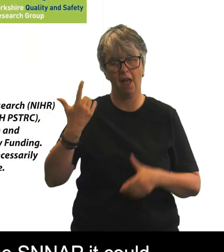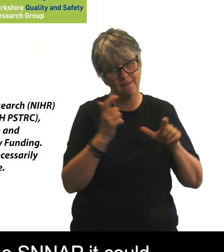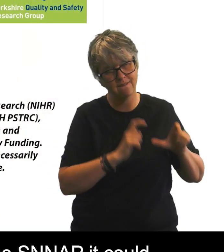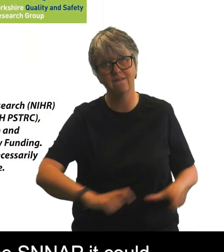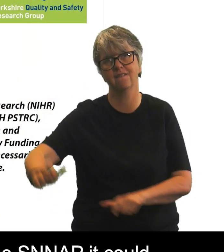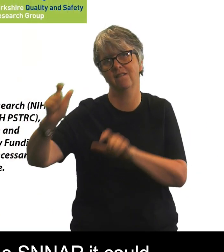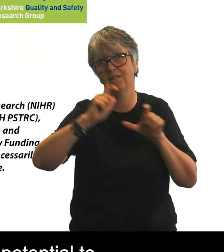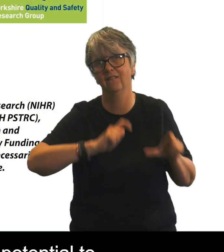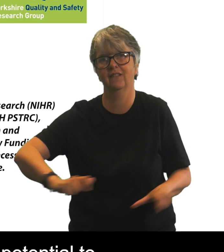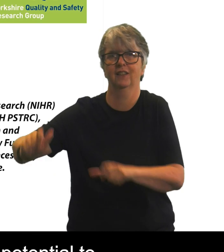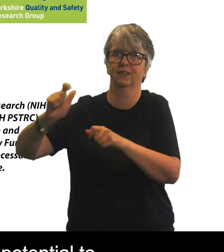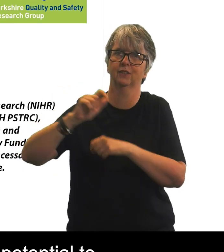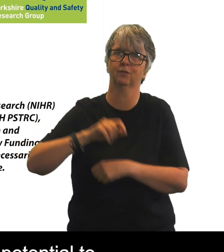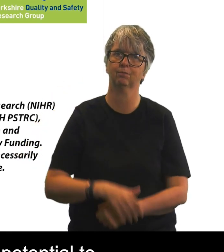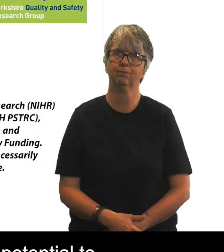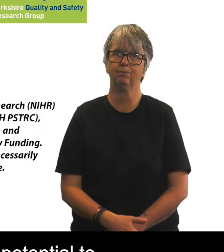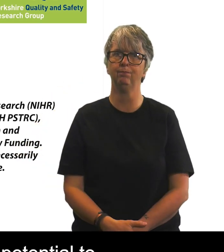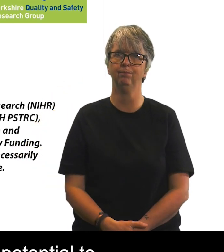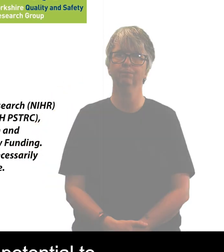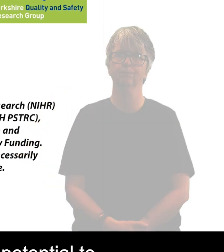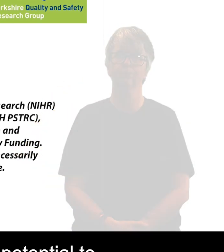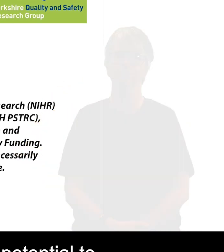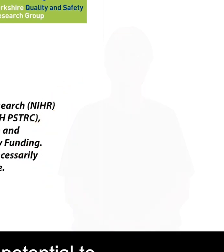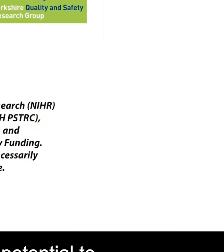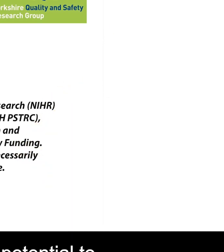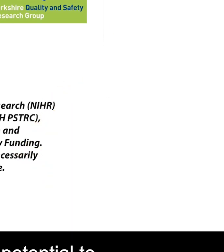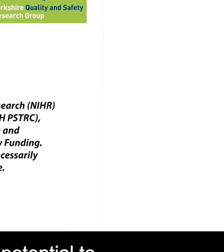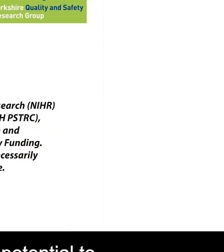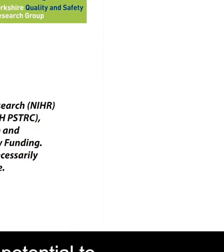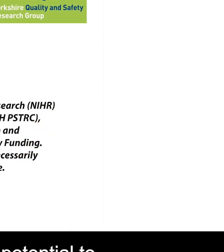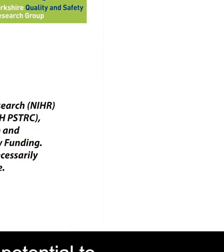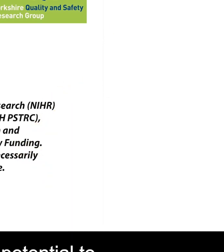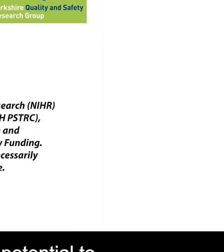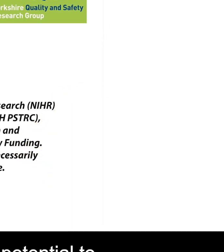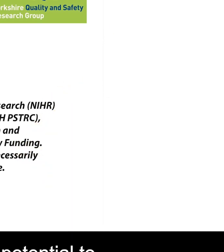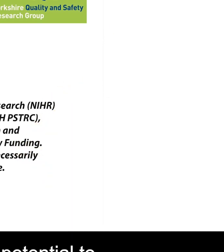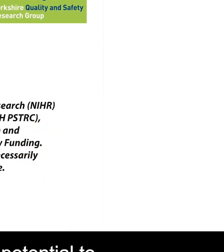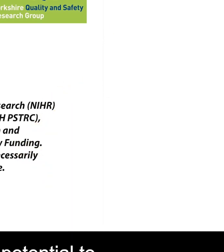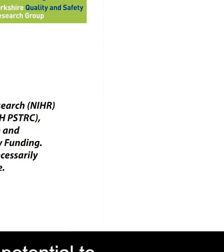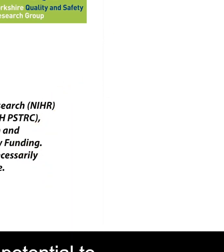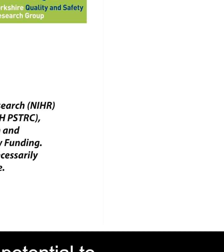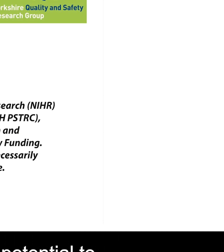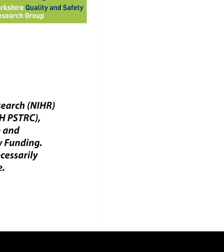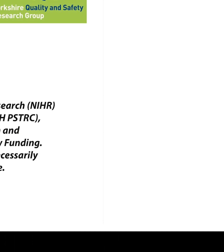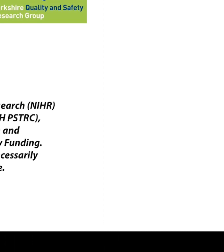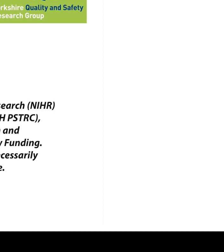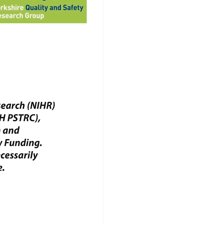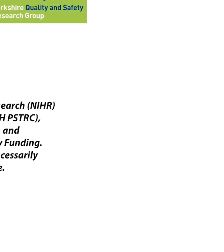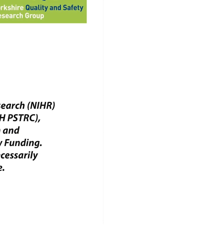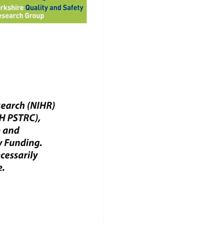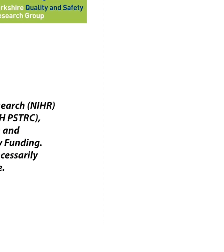cancer diagnosis. In the long run, this has the potential to improve treatment options and save lives.